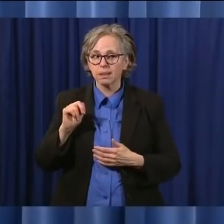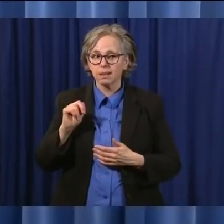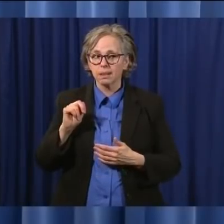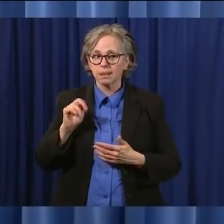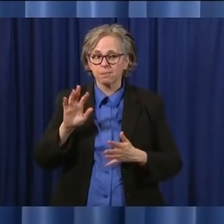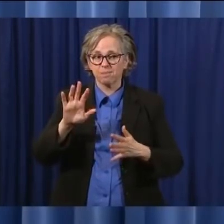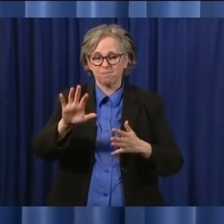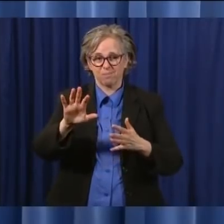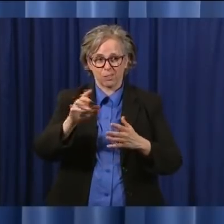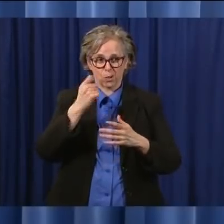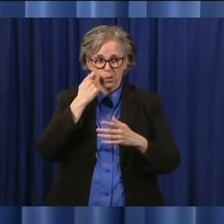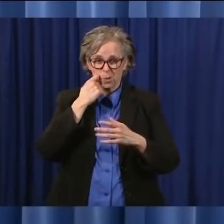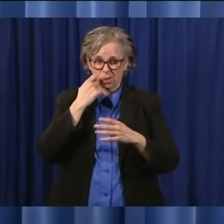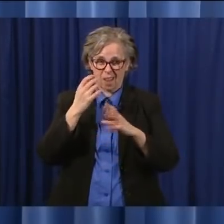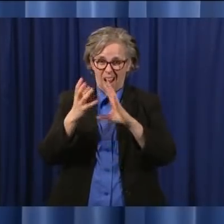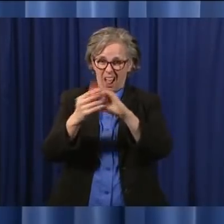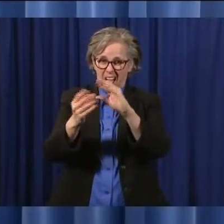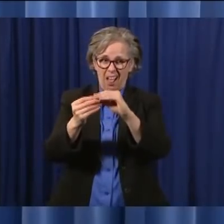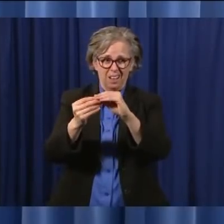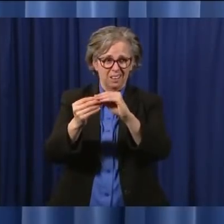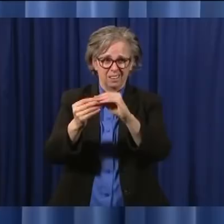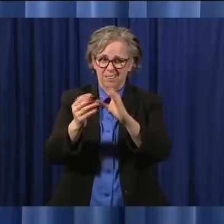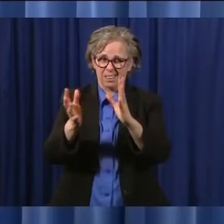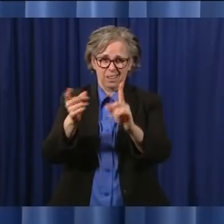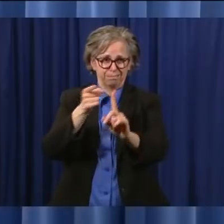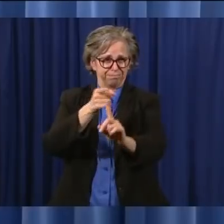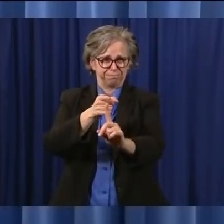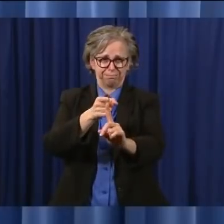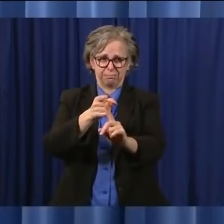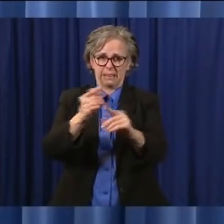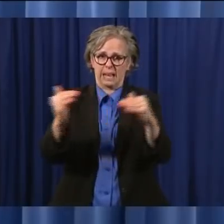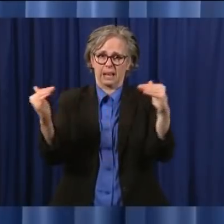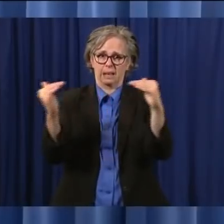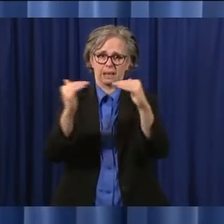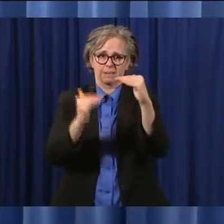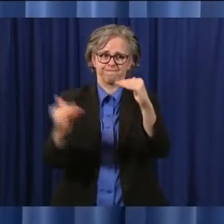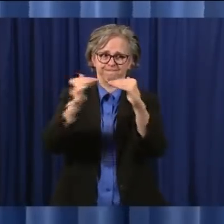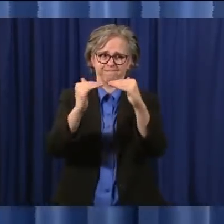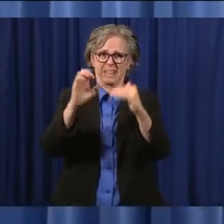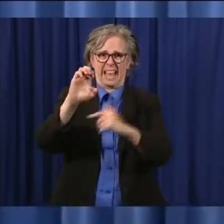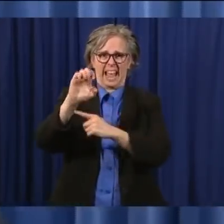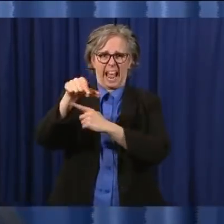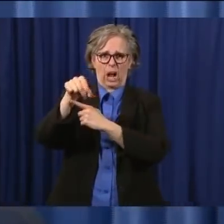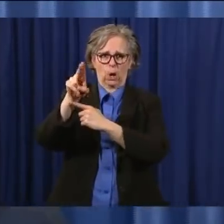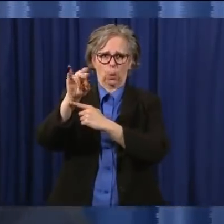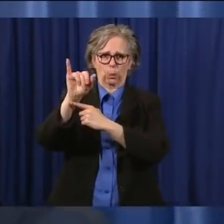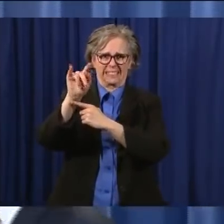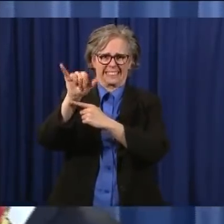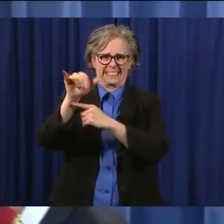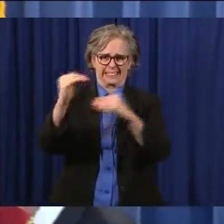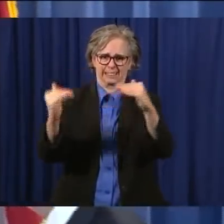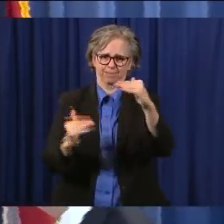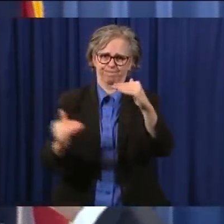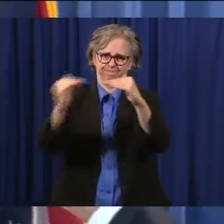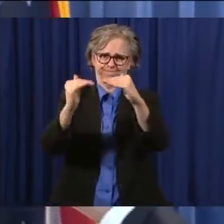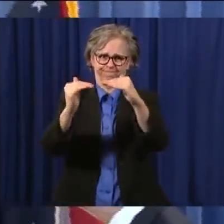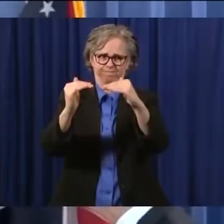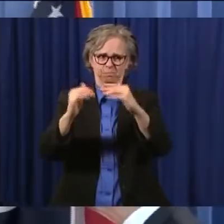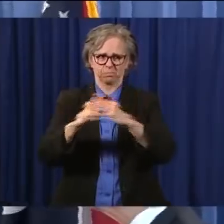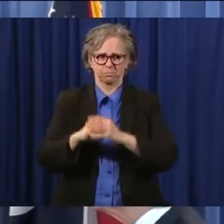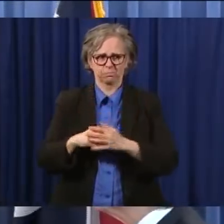this really comes down to equity. We certainly are committed to doing things that are just, fair, and